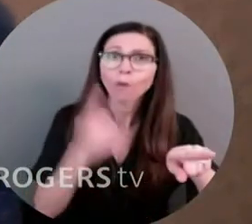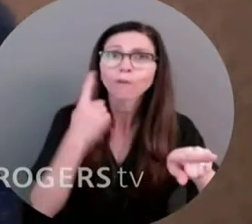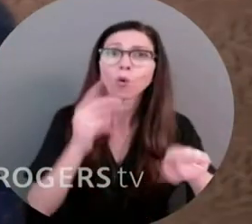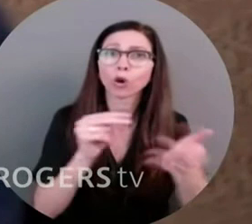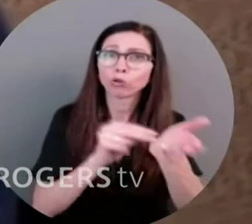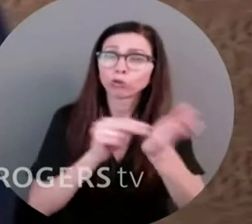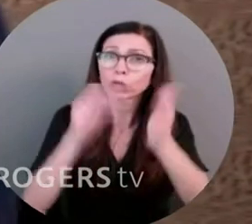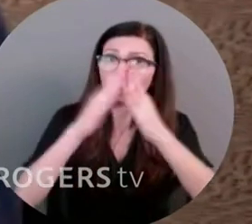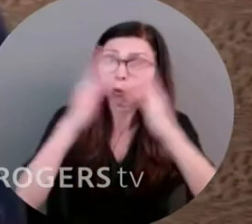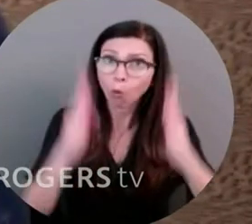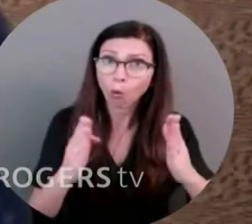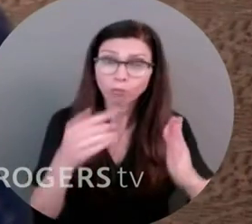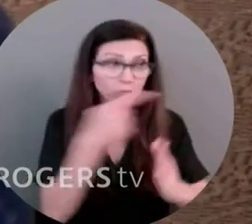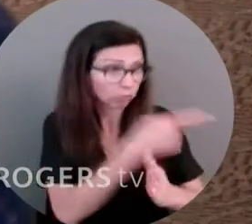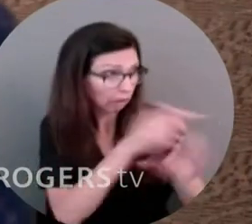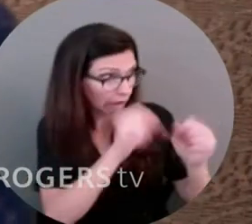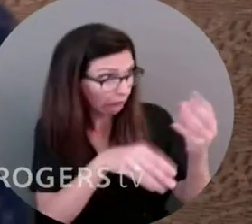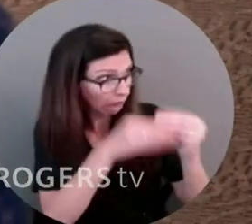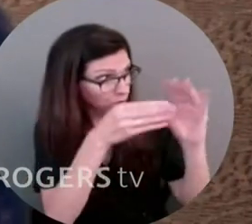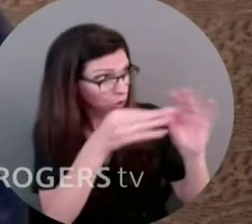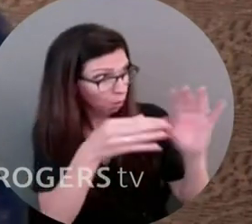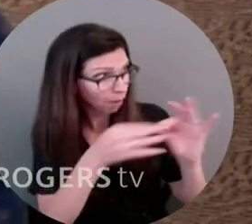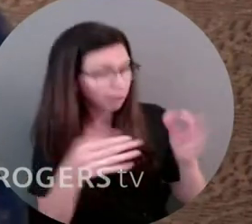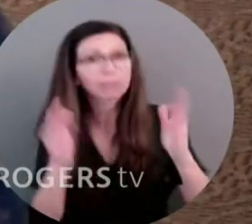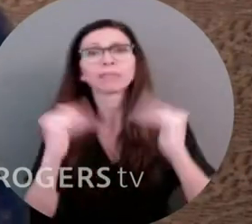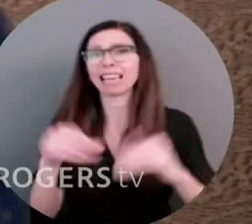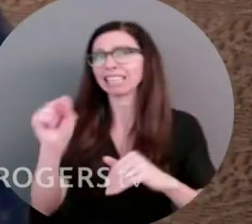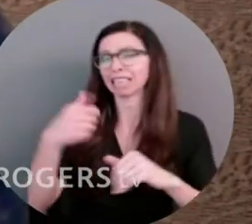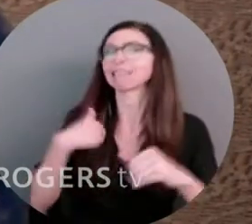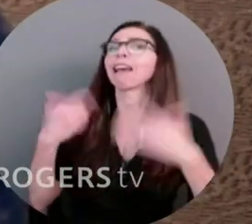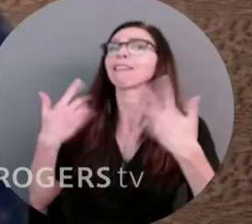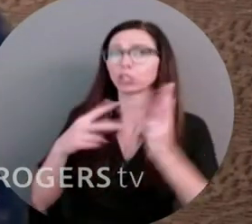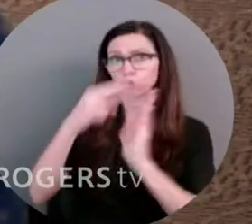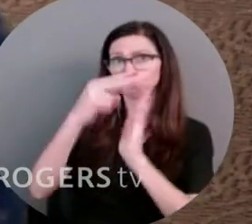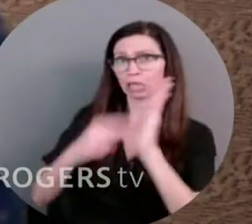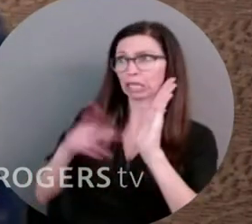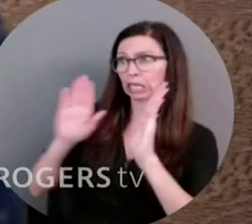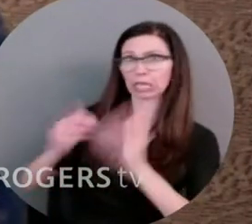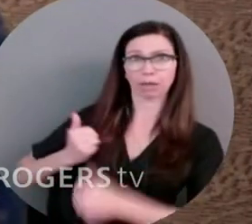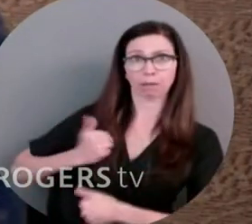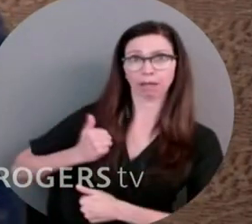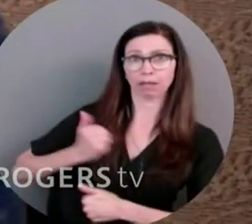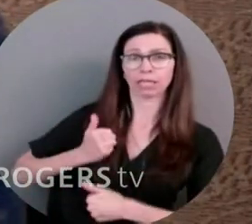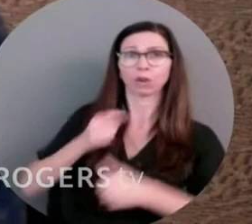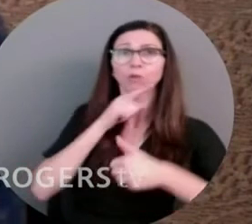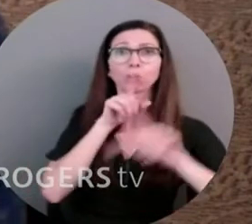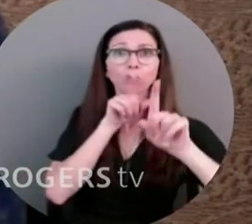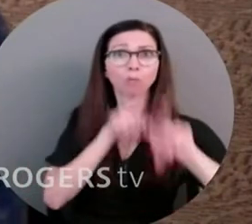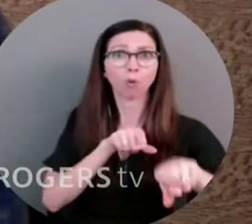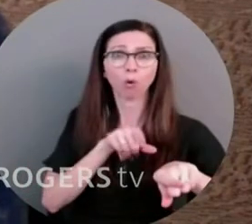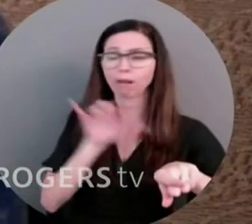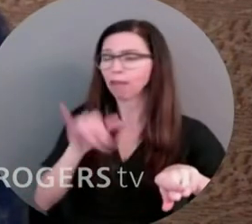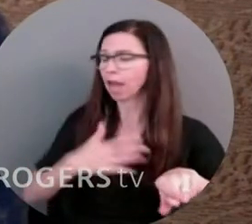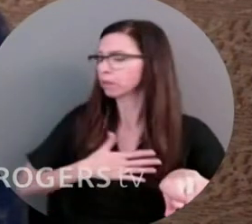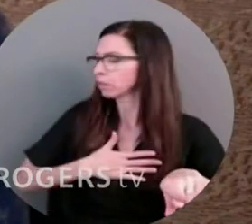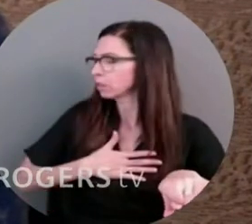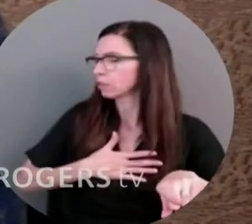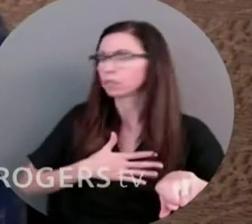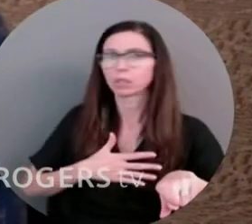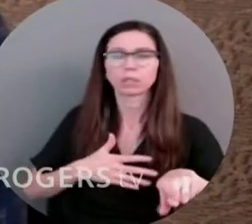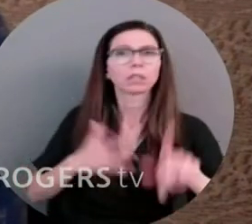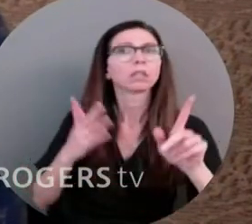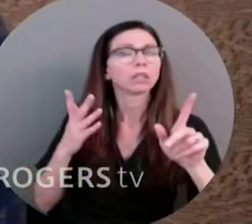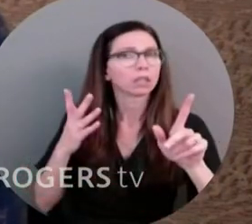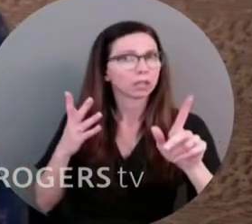Thank you for your question. I have read the military report, and it is very disturbing. Obviously, it's not the standard of care